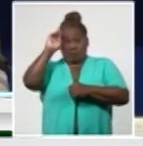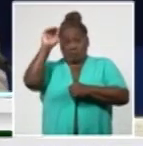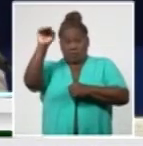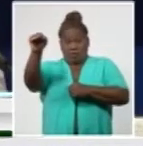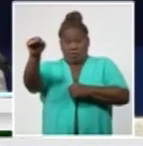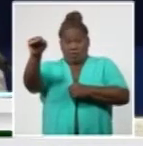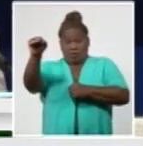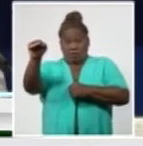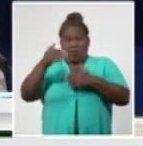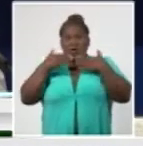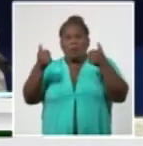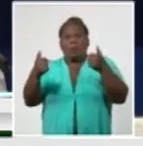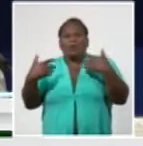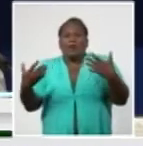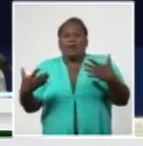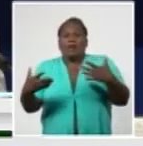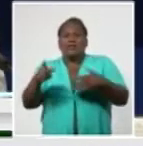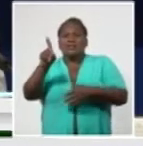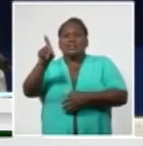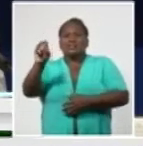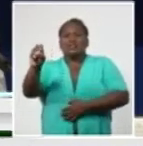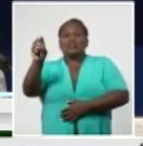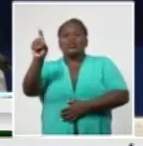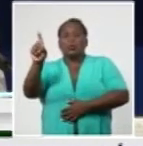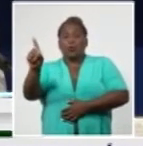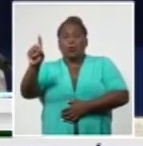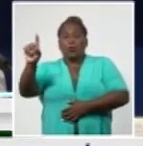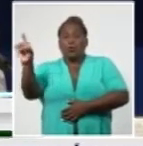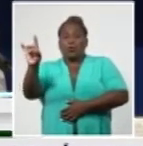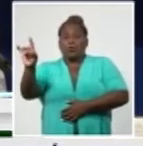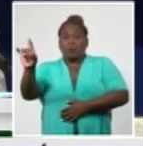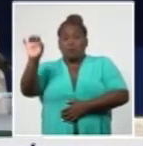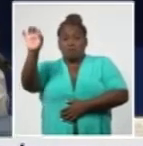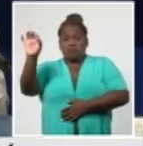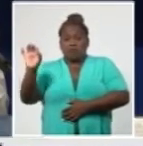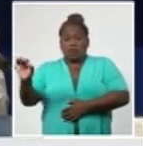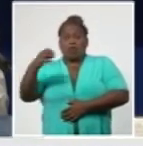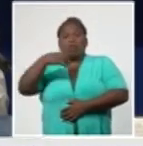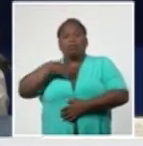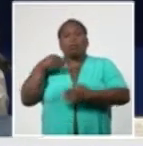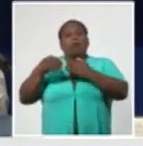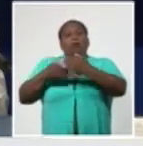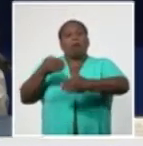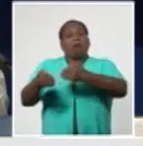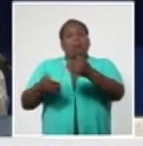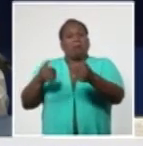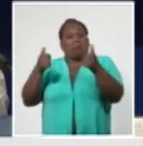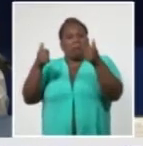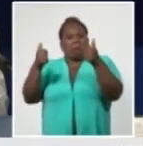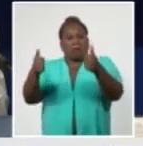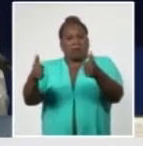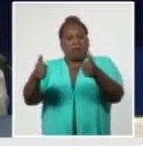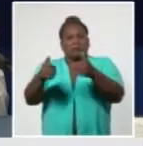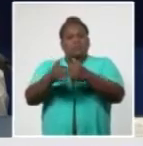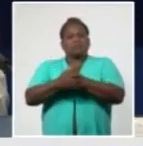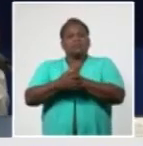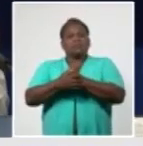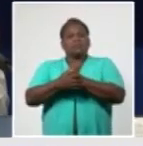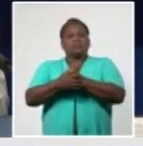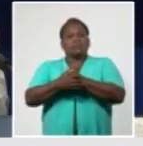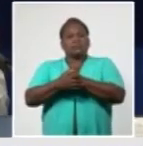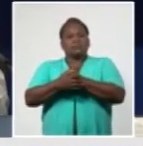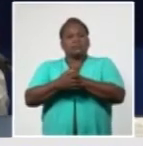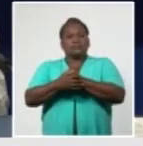admitted. Of them, and this is a very favorable indicator, 101, that